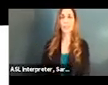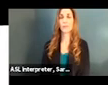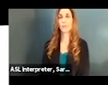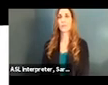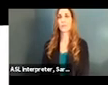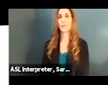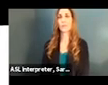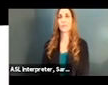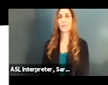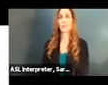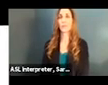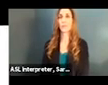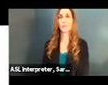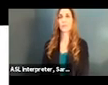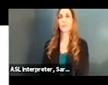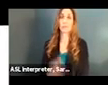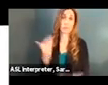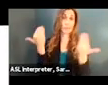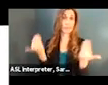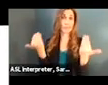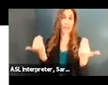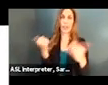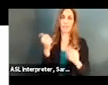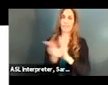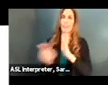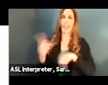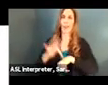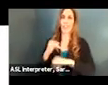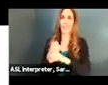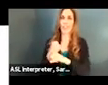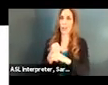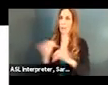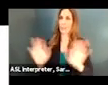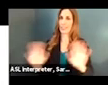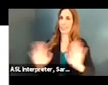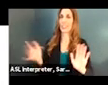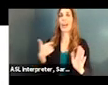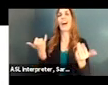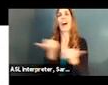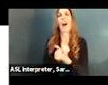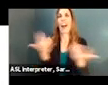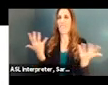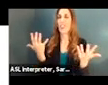But we're not allowed on campus yet. So right now, everything is coming through our